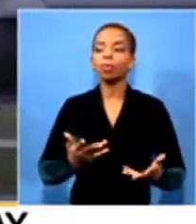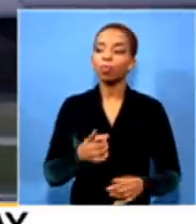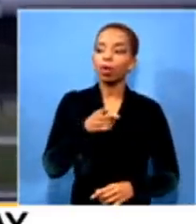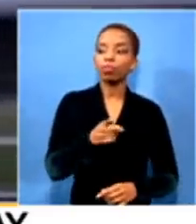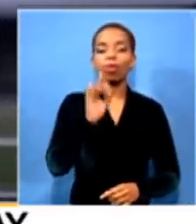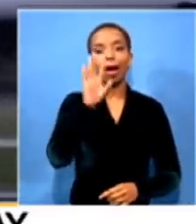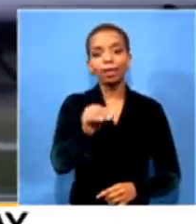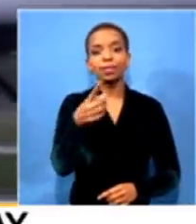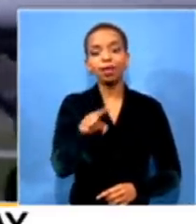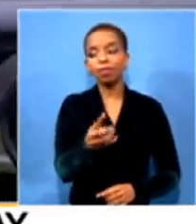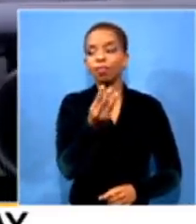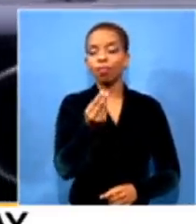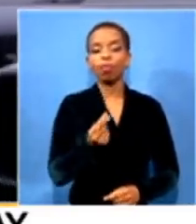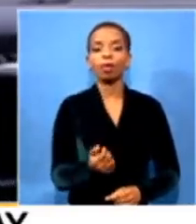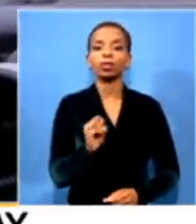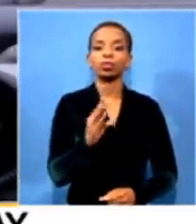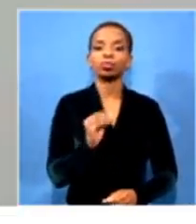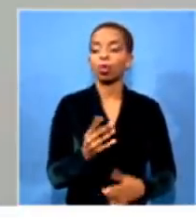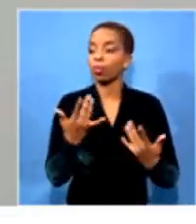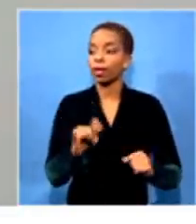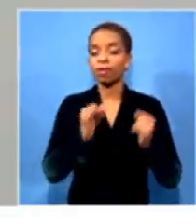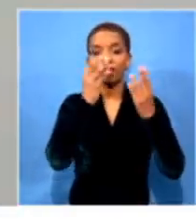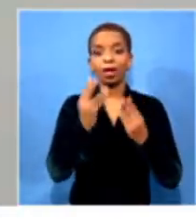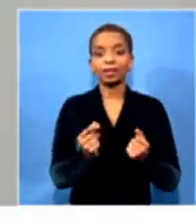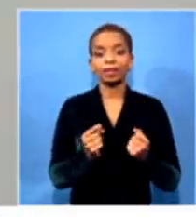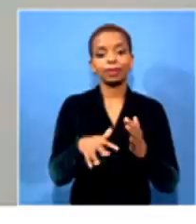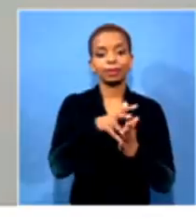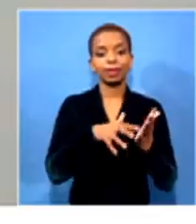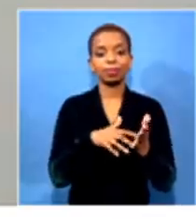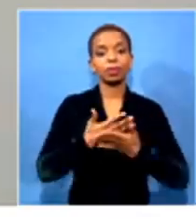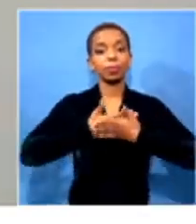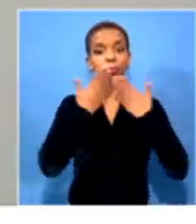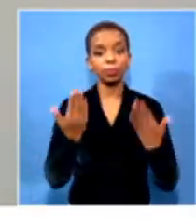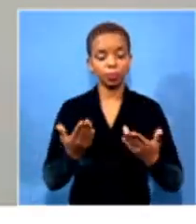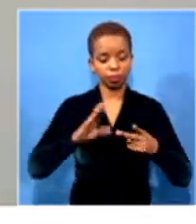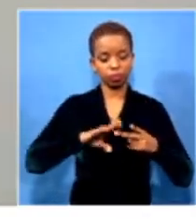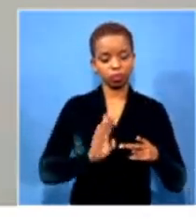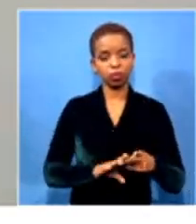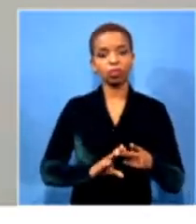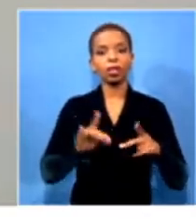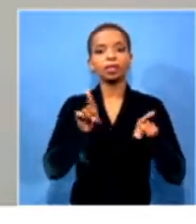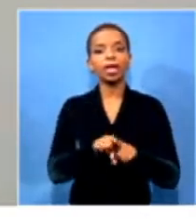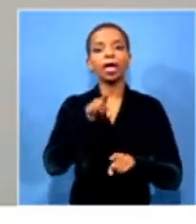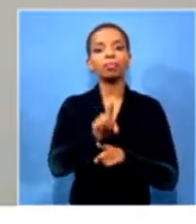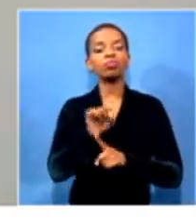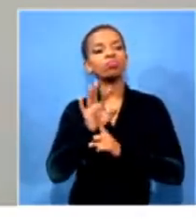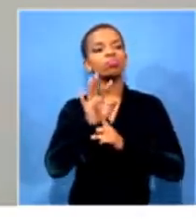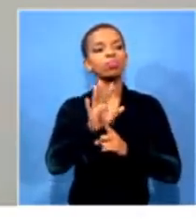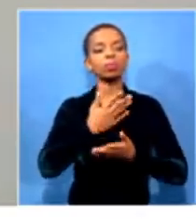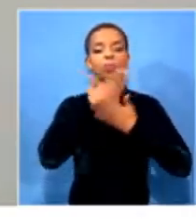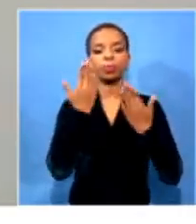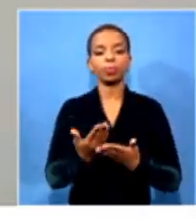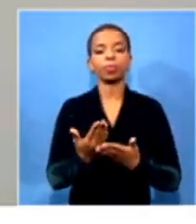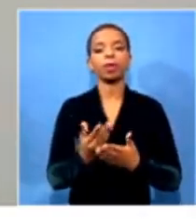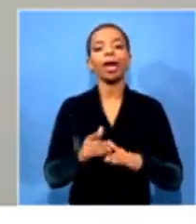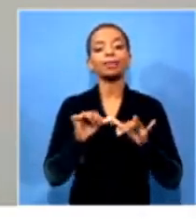asking for the money. So in the absence of financial statements and really in the absence of you indicating the roadmap towards sustainability,